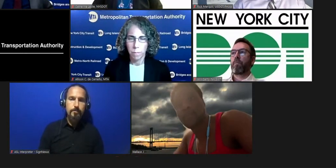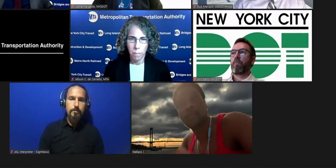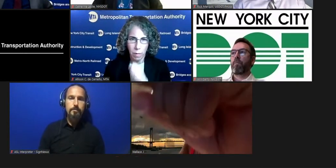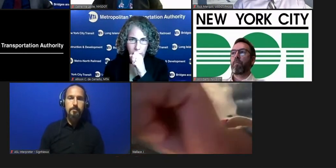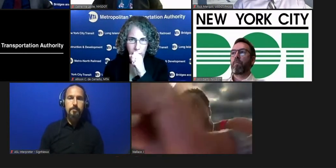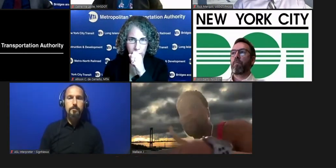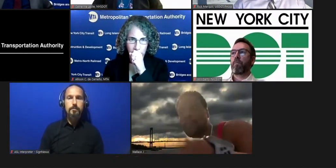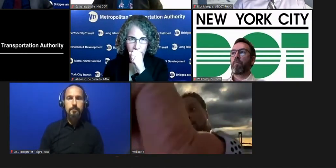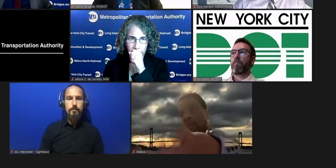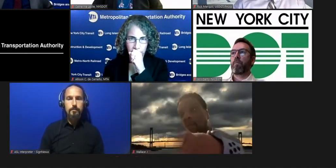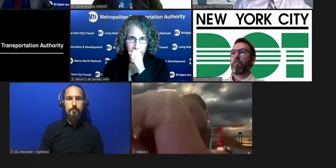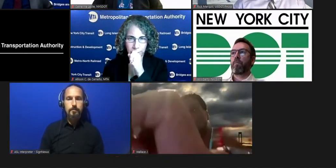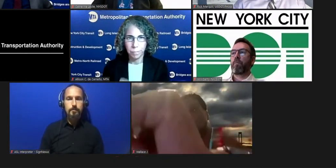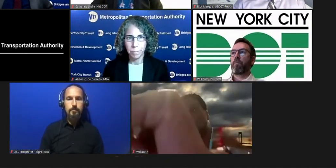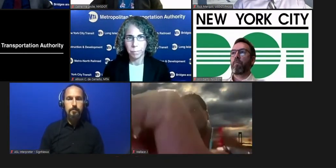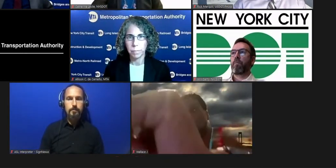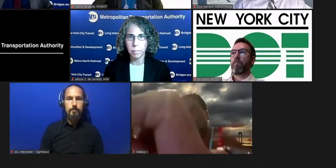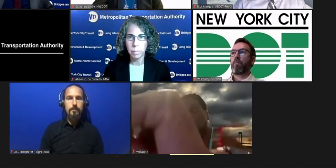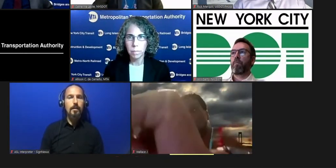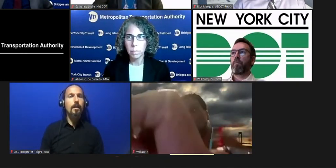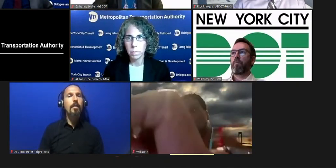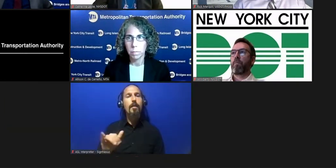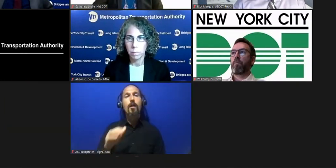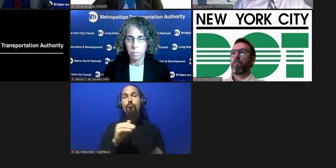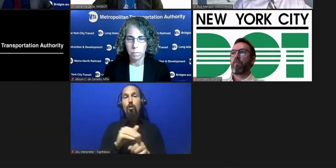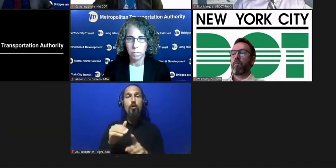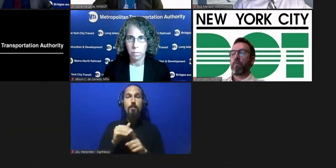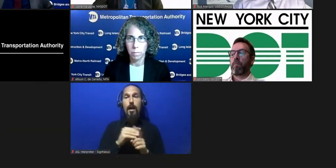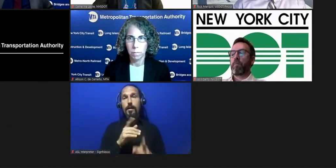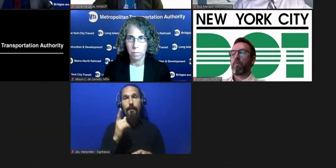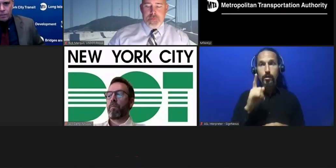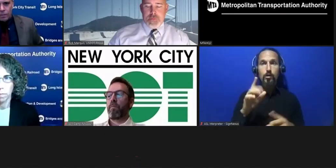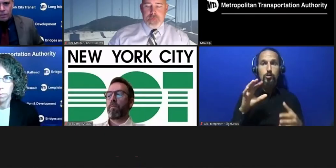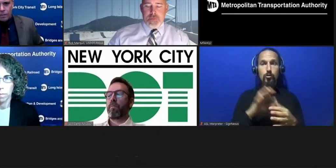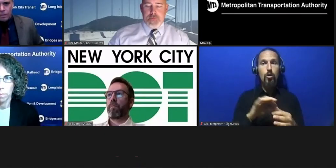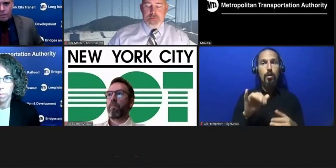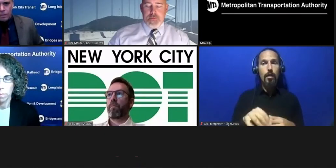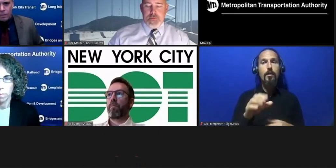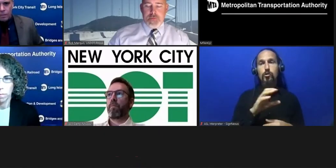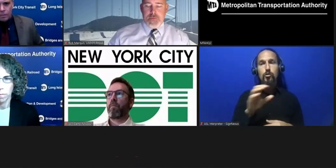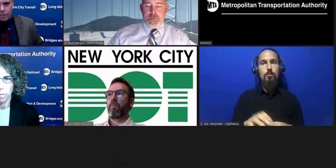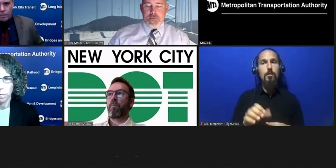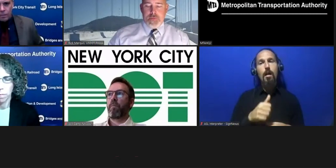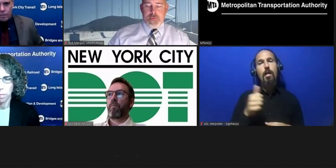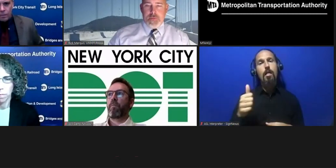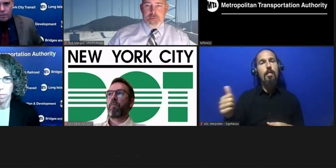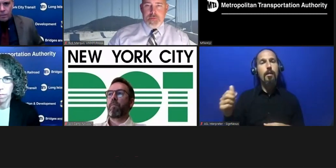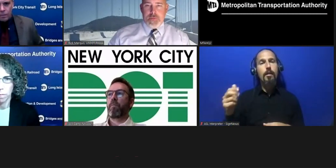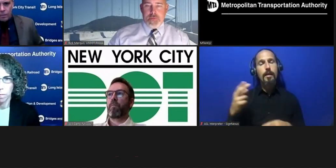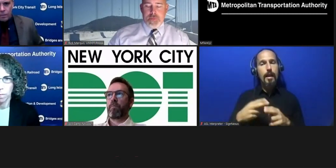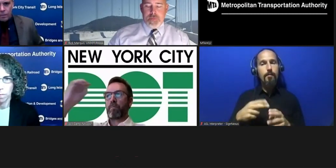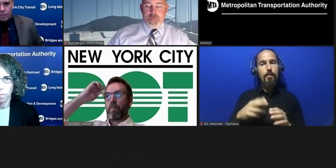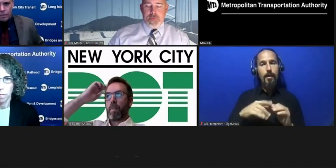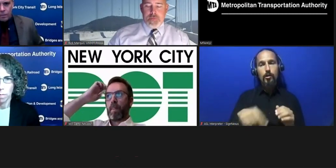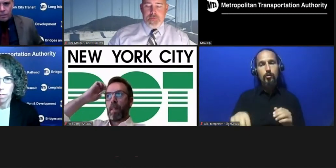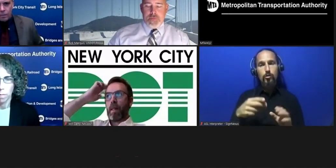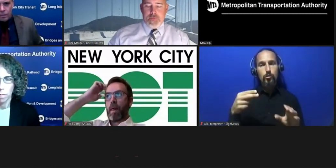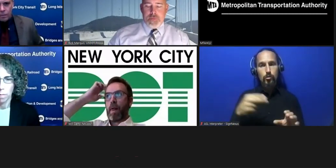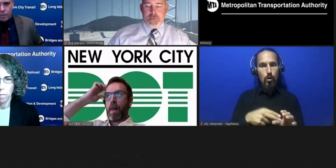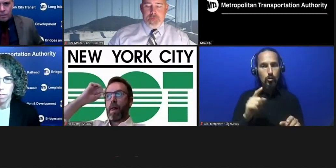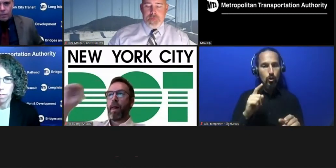thank you as a reminder if you've joined the zoom under a name that is different from the one you used when you signed up to